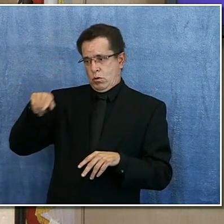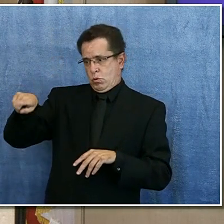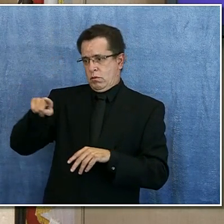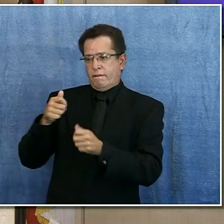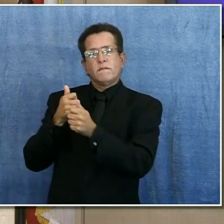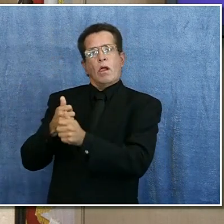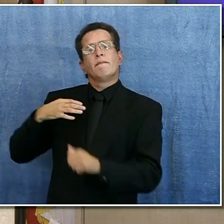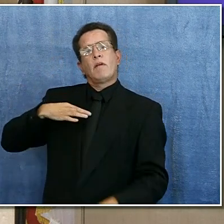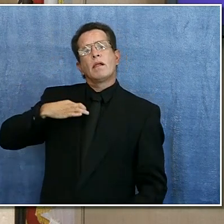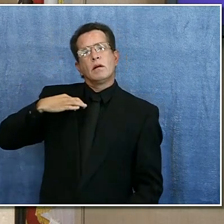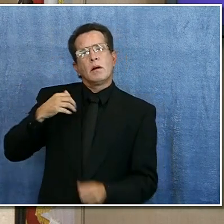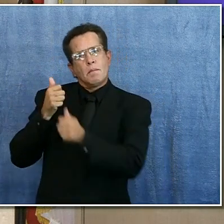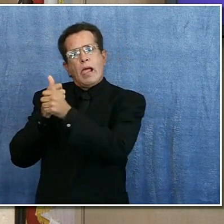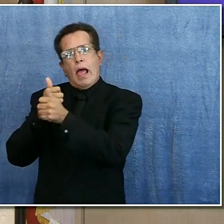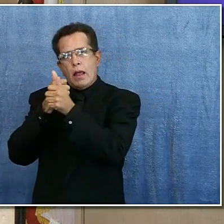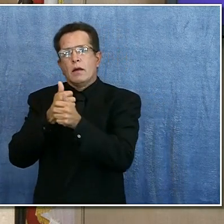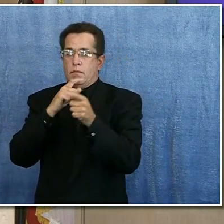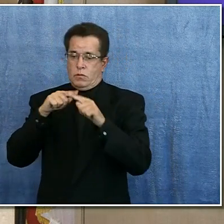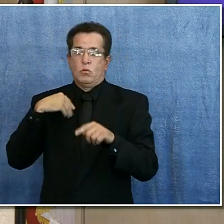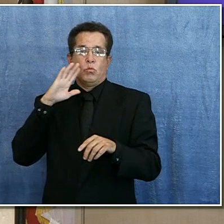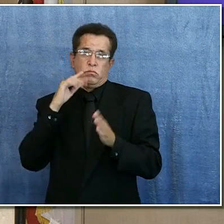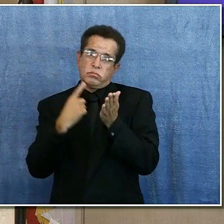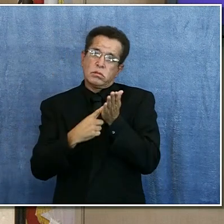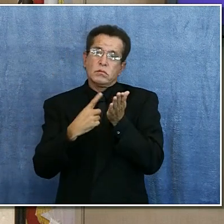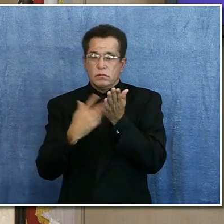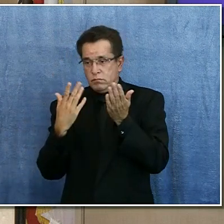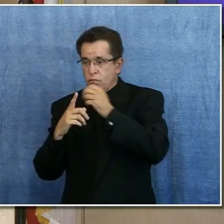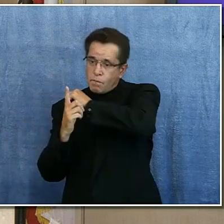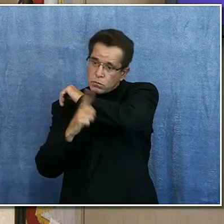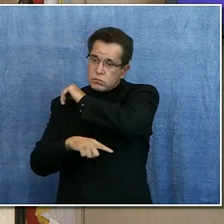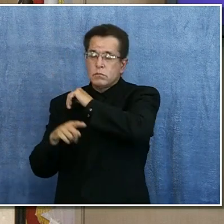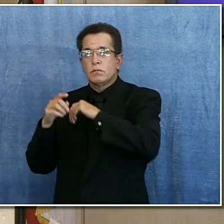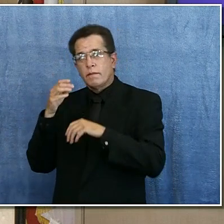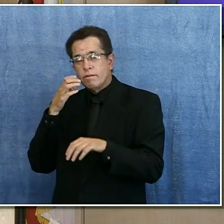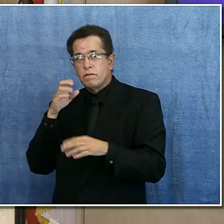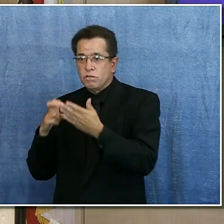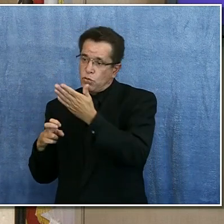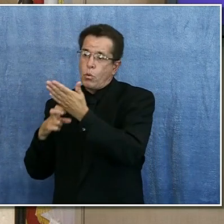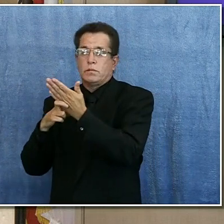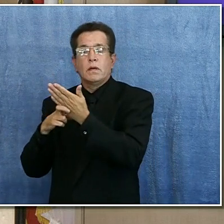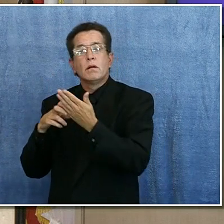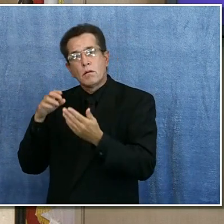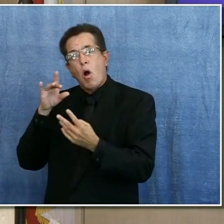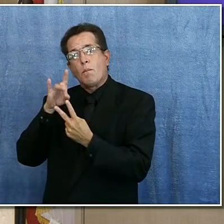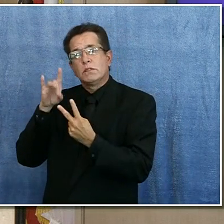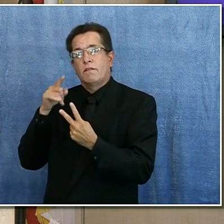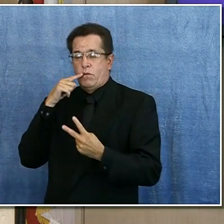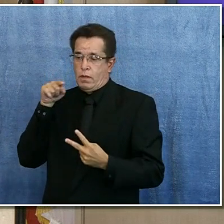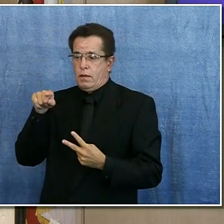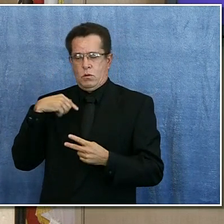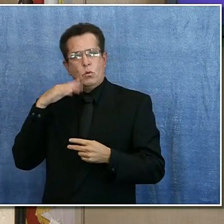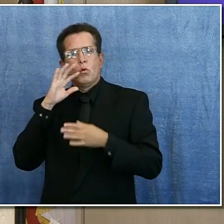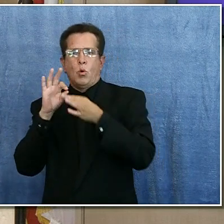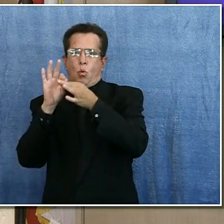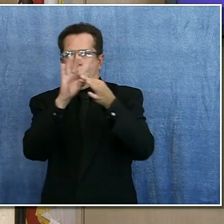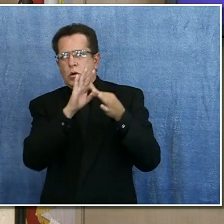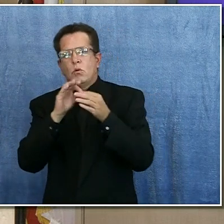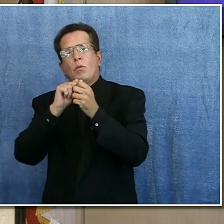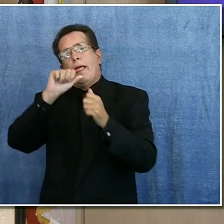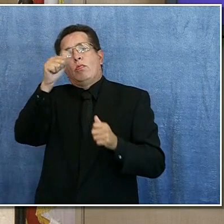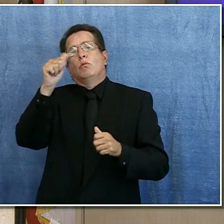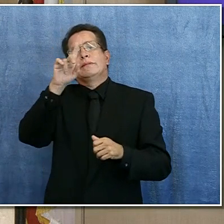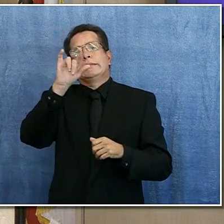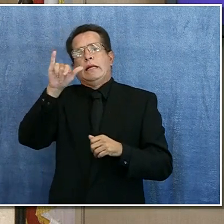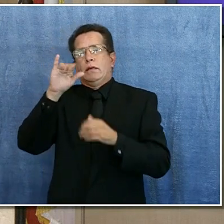also discuss enforcement options. We are coordinating with other local cities on